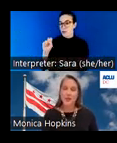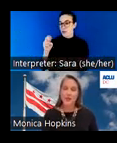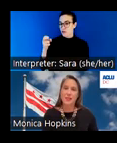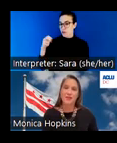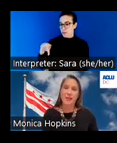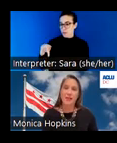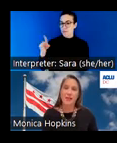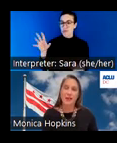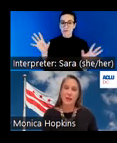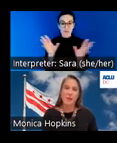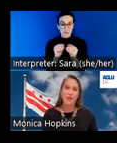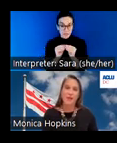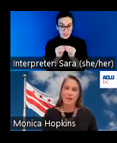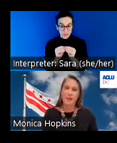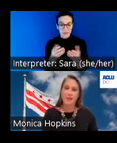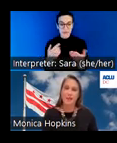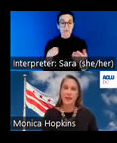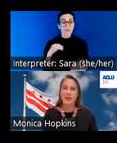we start this evening,